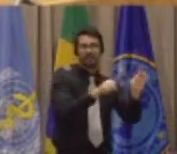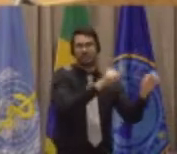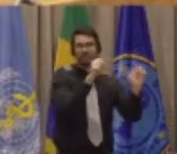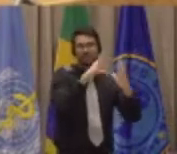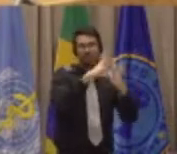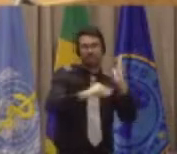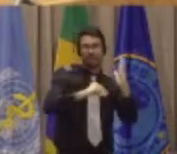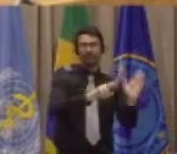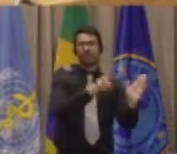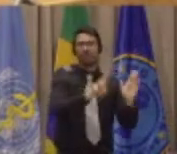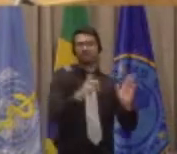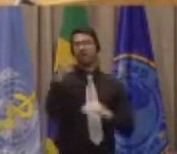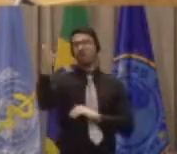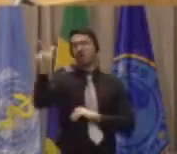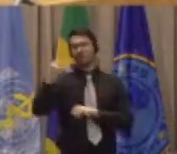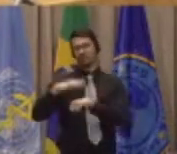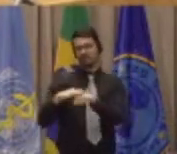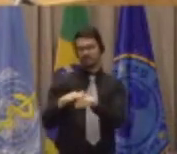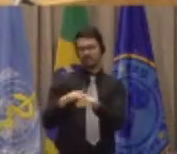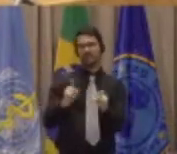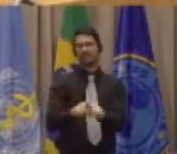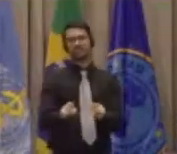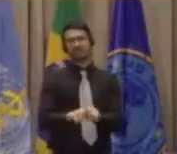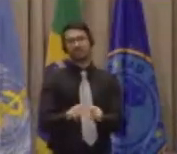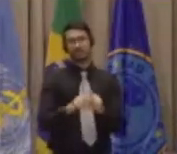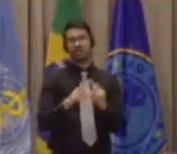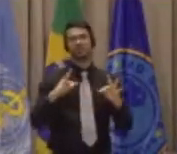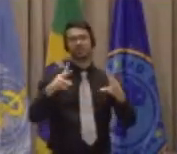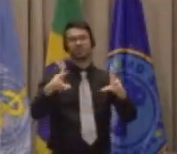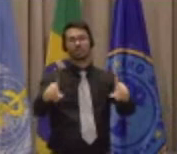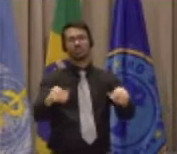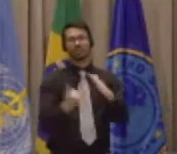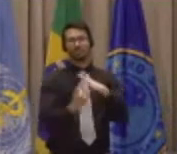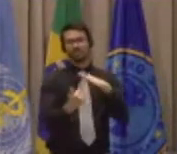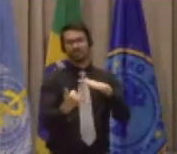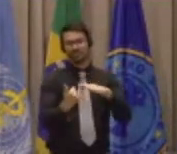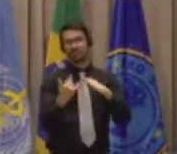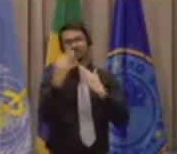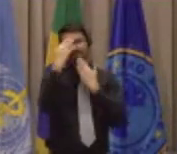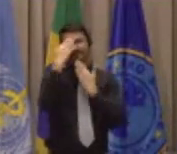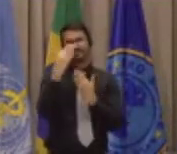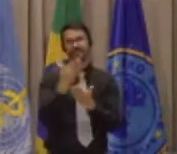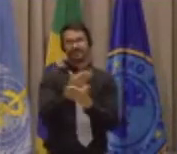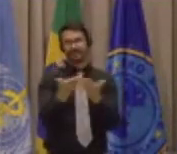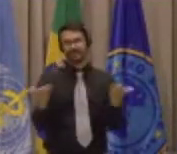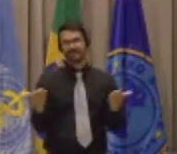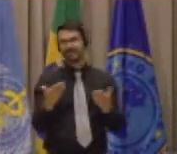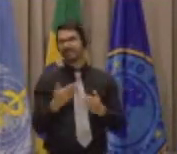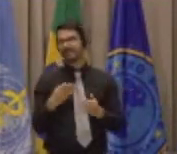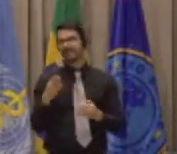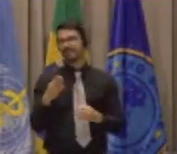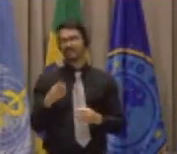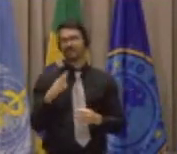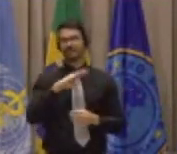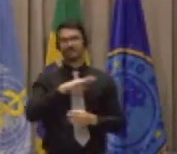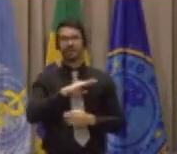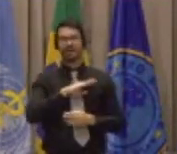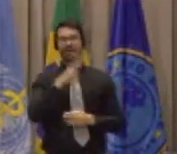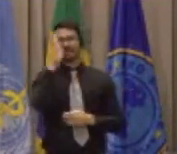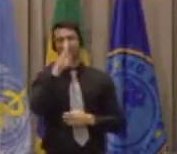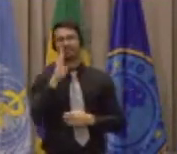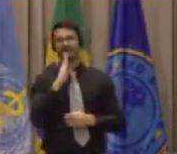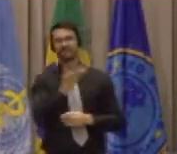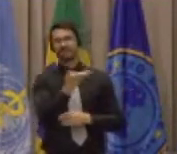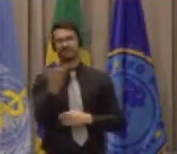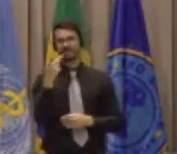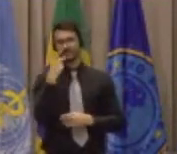other diseases and infection disease in all institutions. Thank you very much to Brazil colleagues. Would you